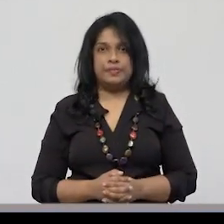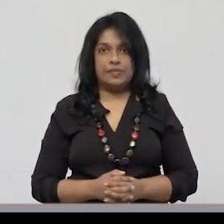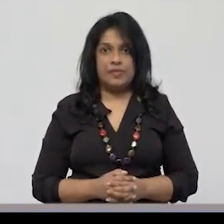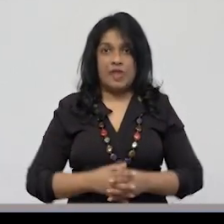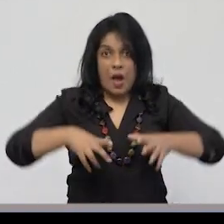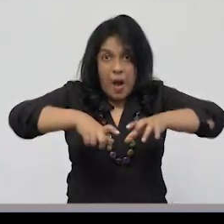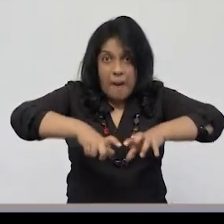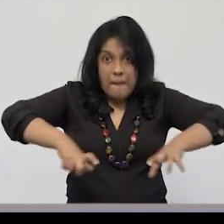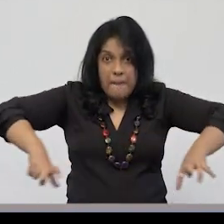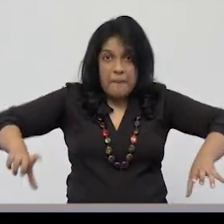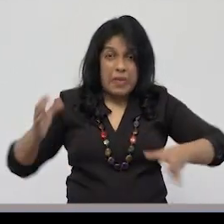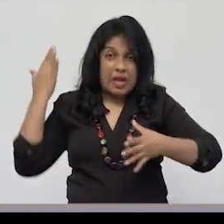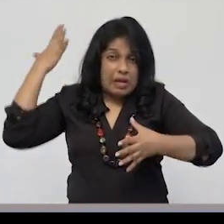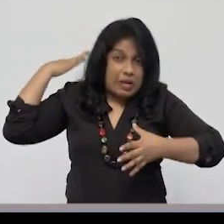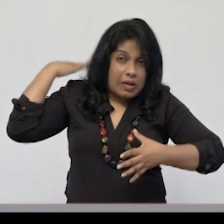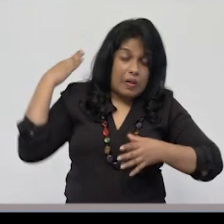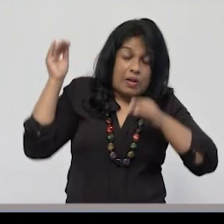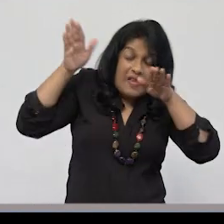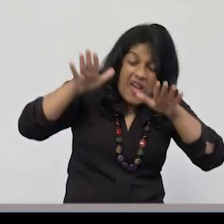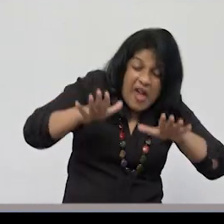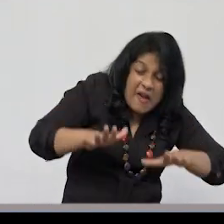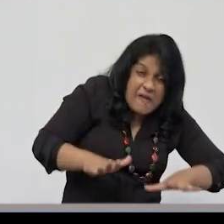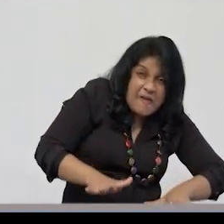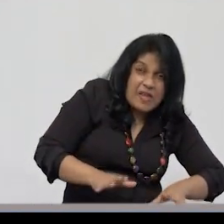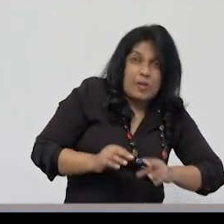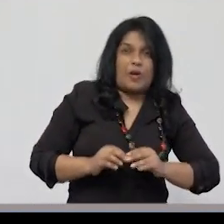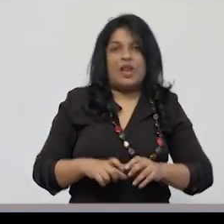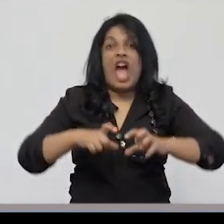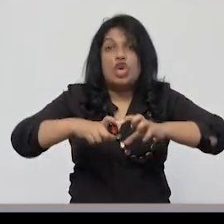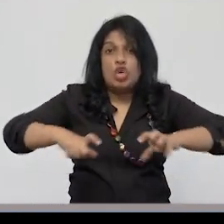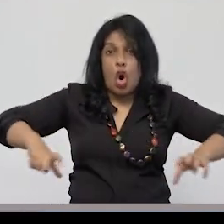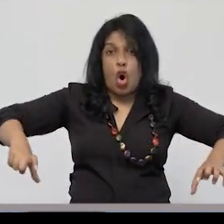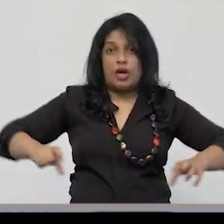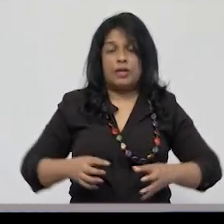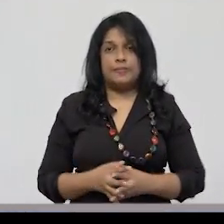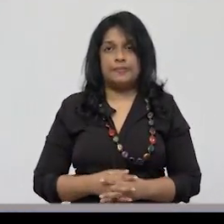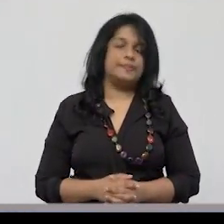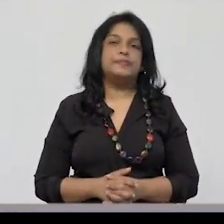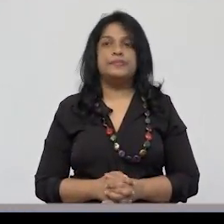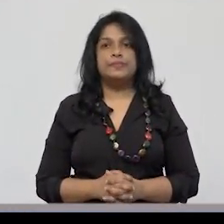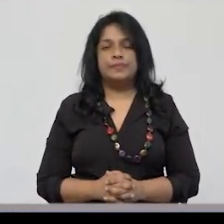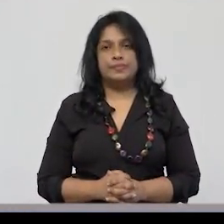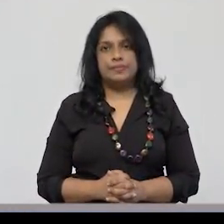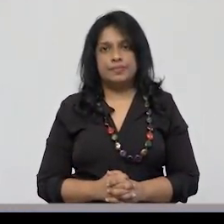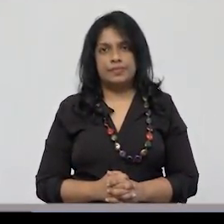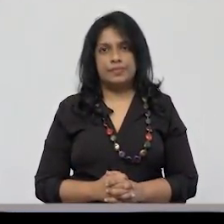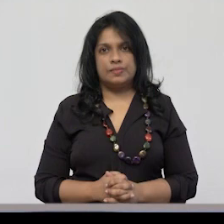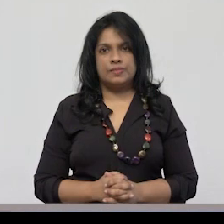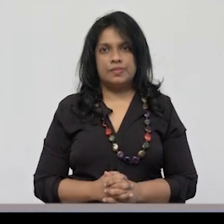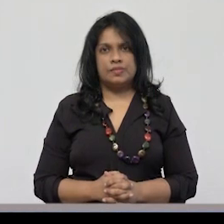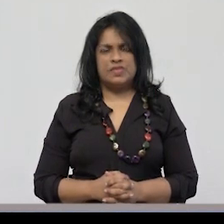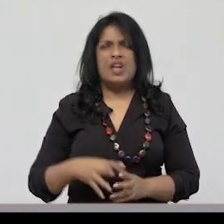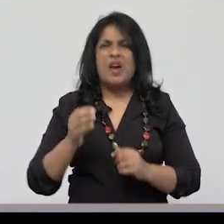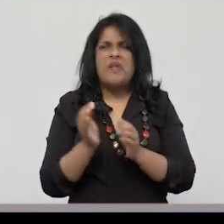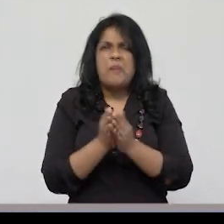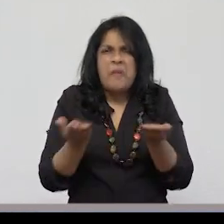my goodness, how can I take his yoke? I can't even manage my life. How can I manage what he's trying to